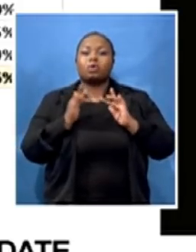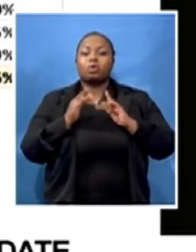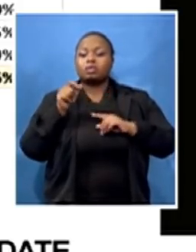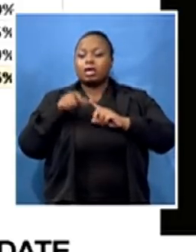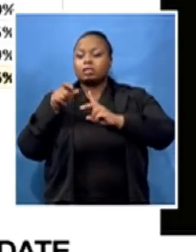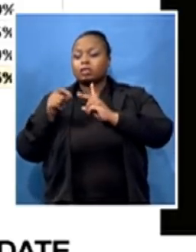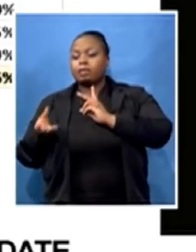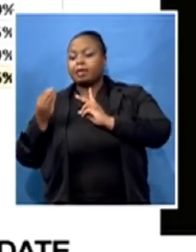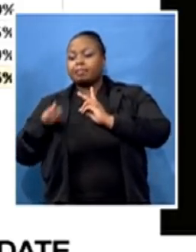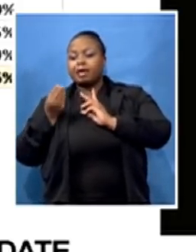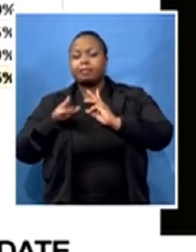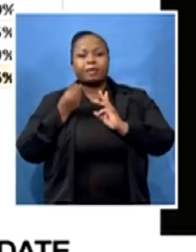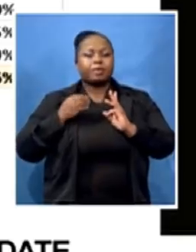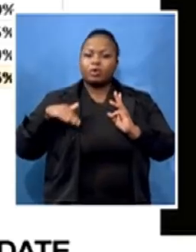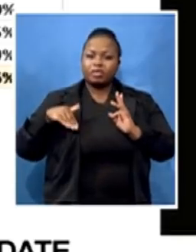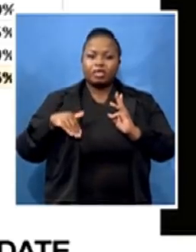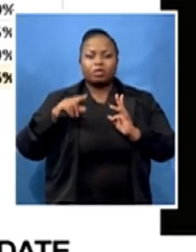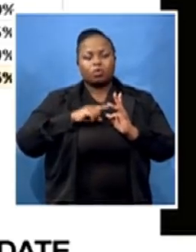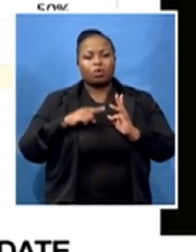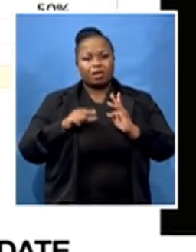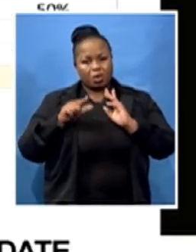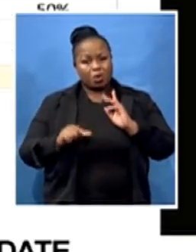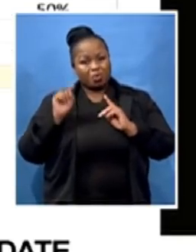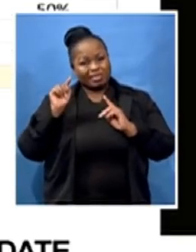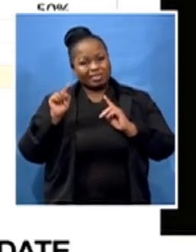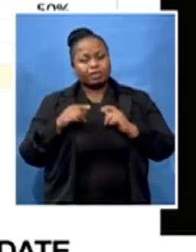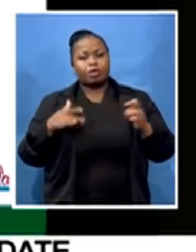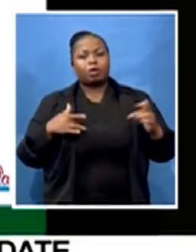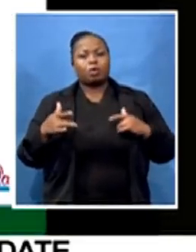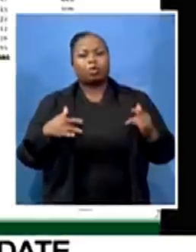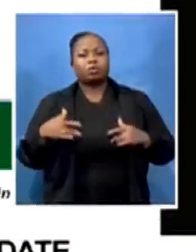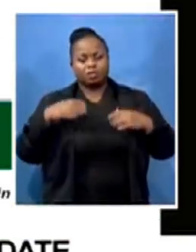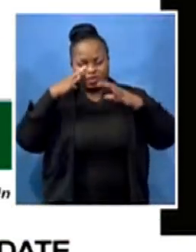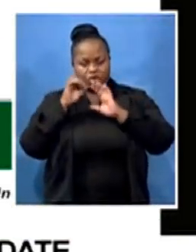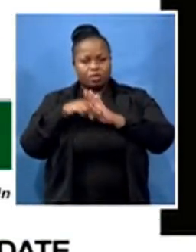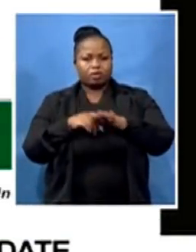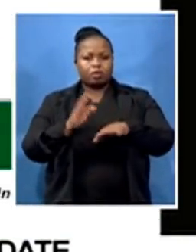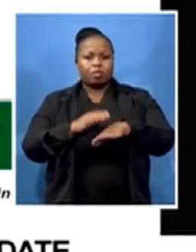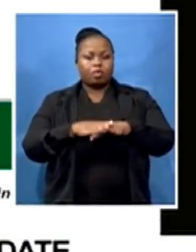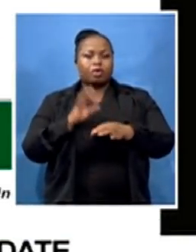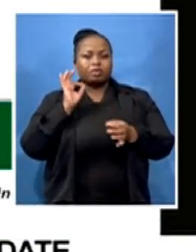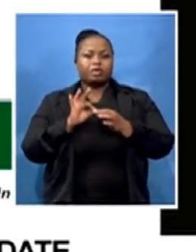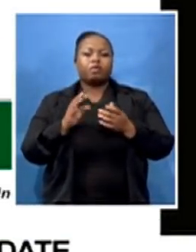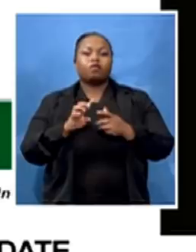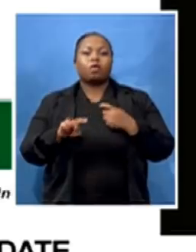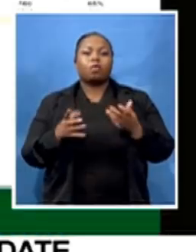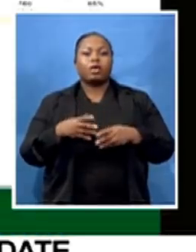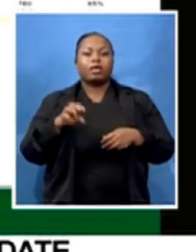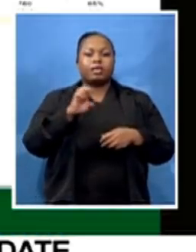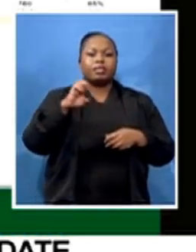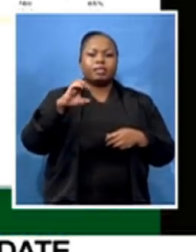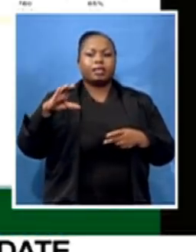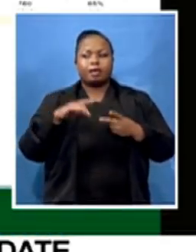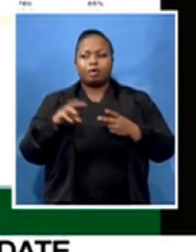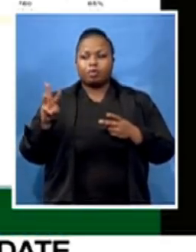So that's what we need to deal with at this point, particularly from the East and Western Cape. Then the numbers